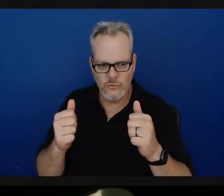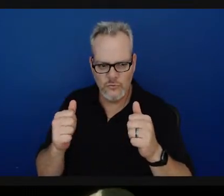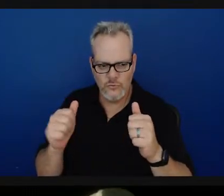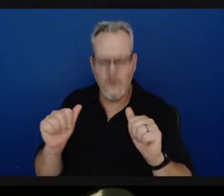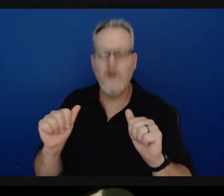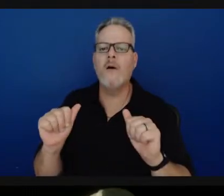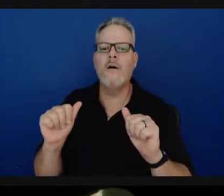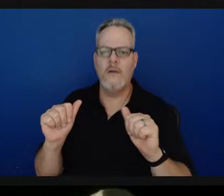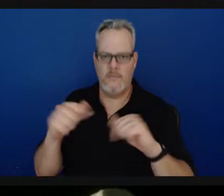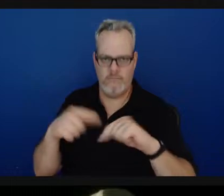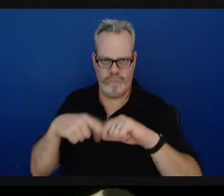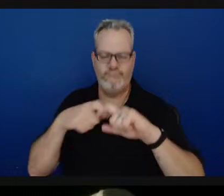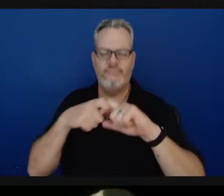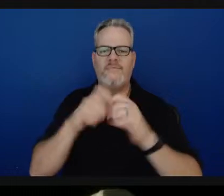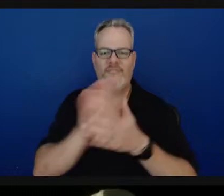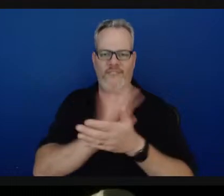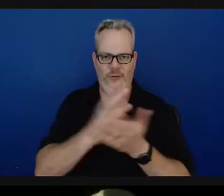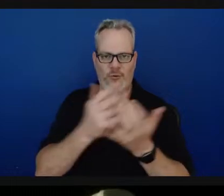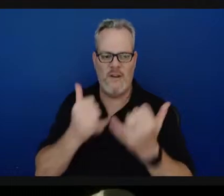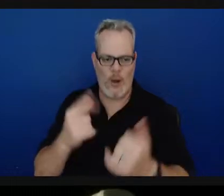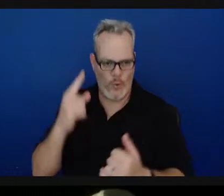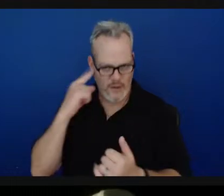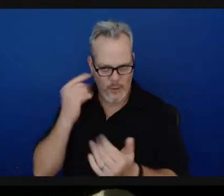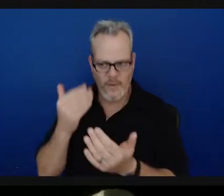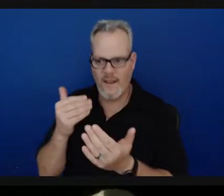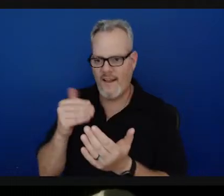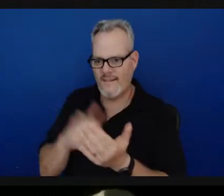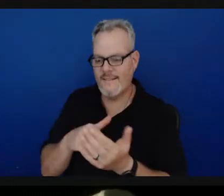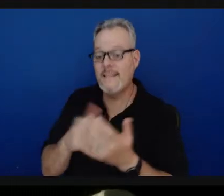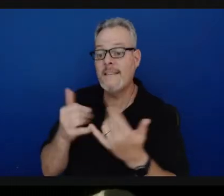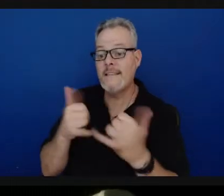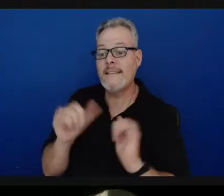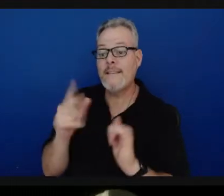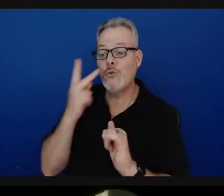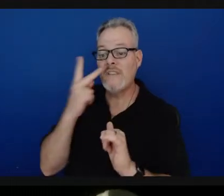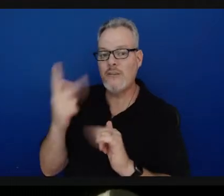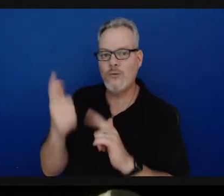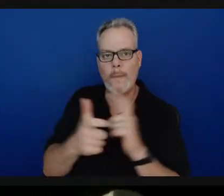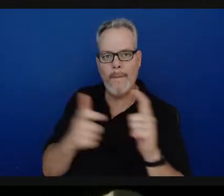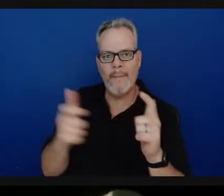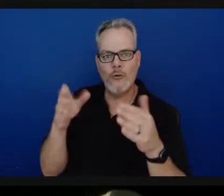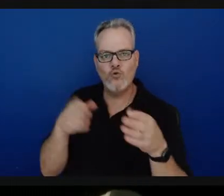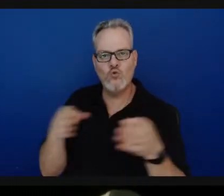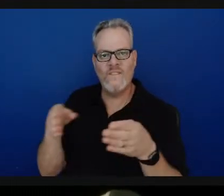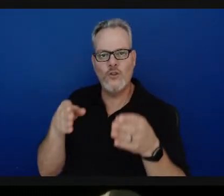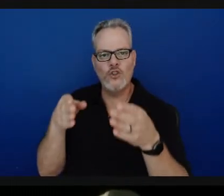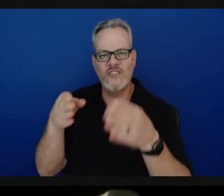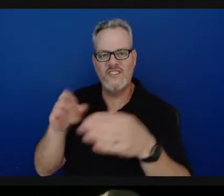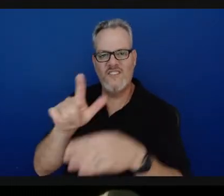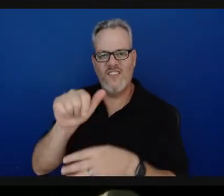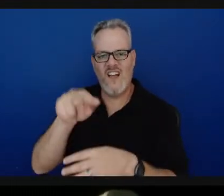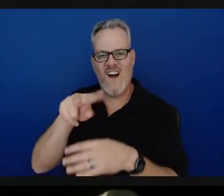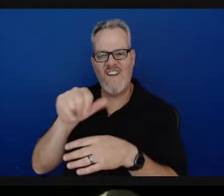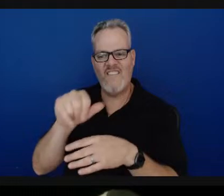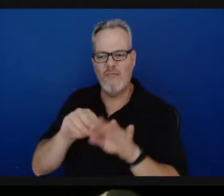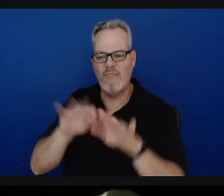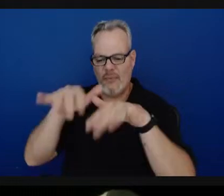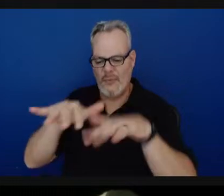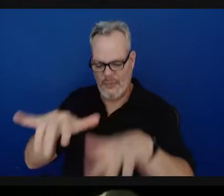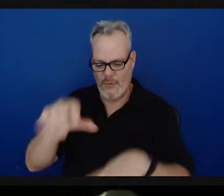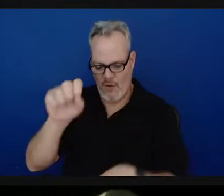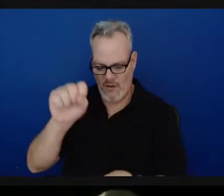with still big rivers of lava flowing out from here and flooding the southwest part of the crater